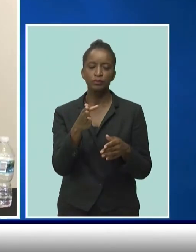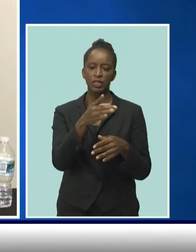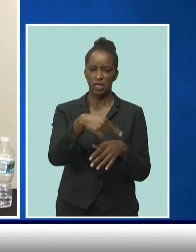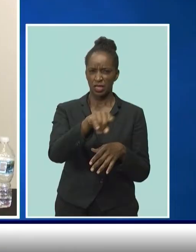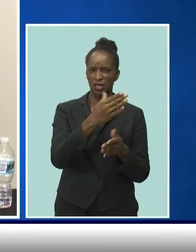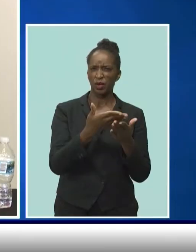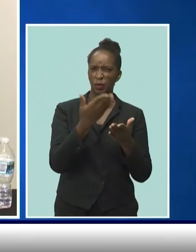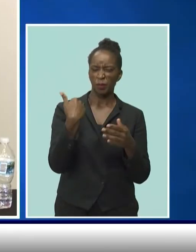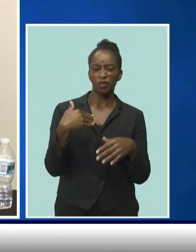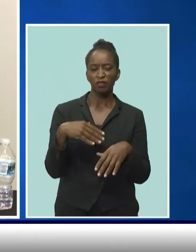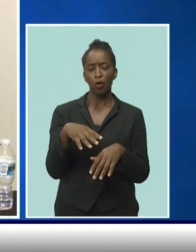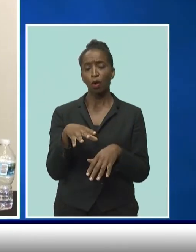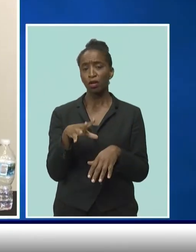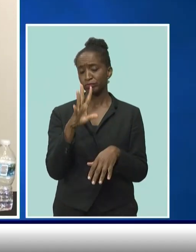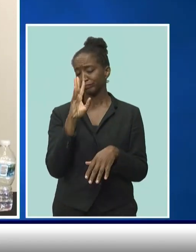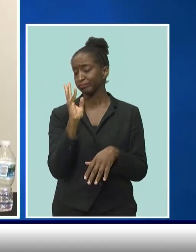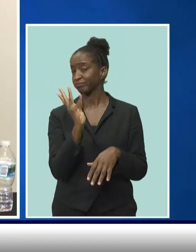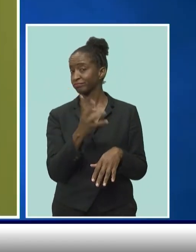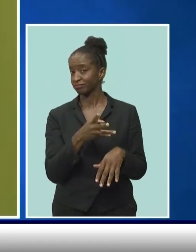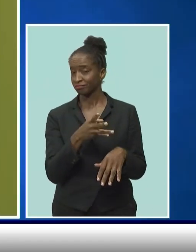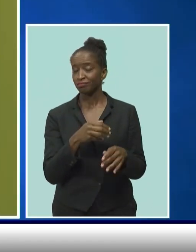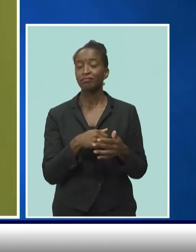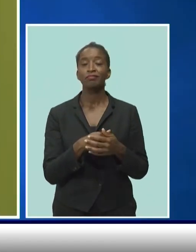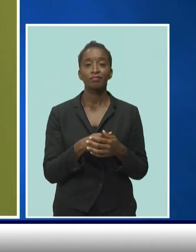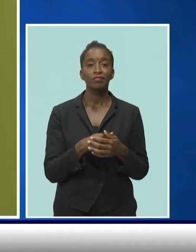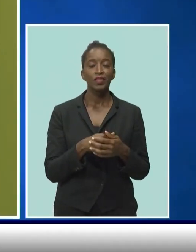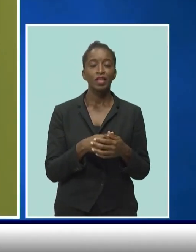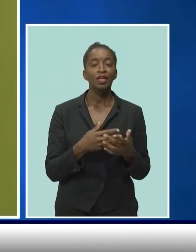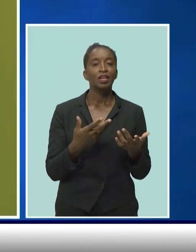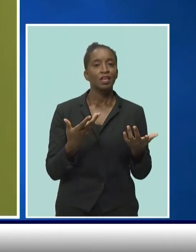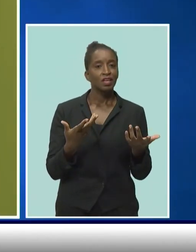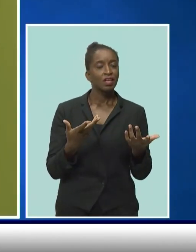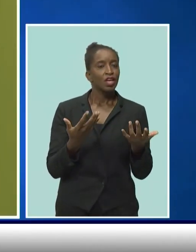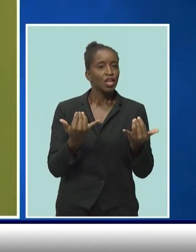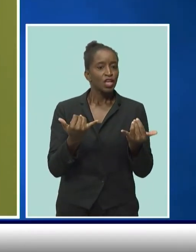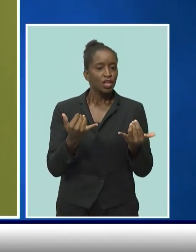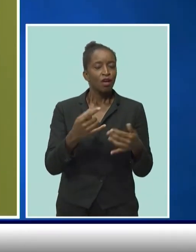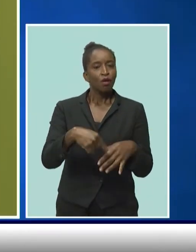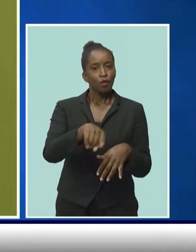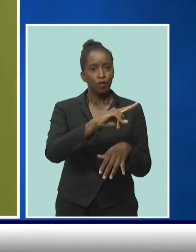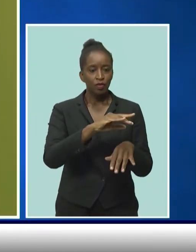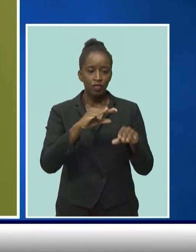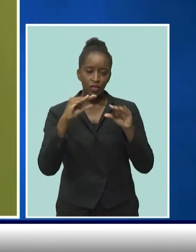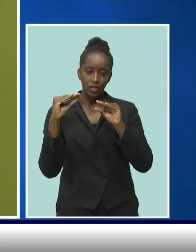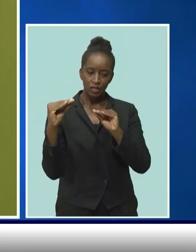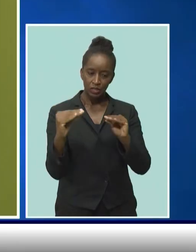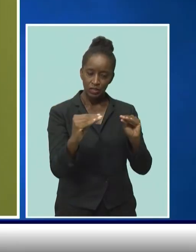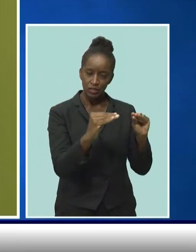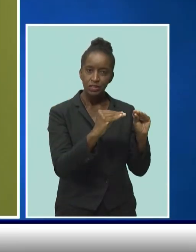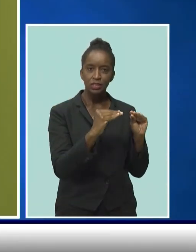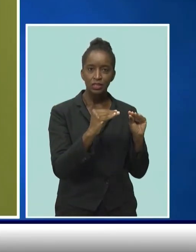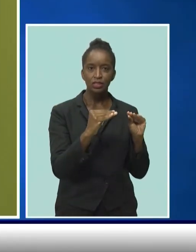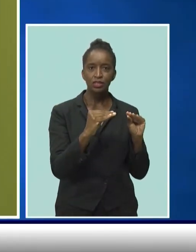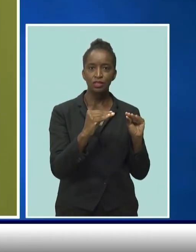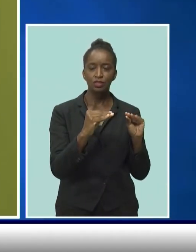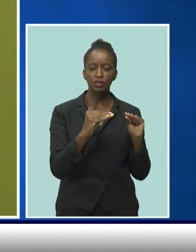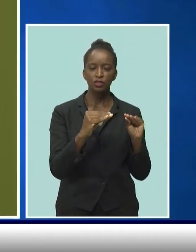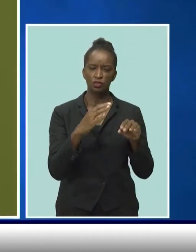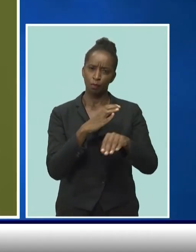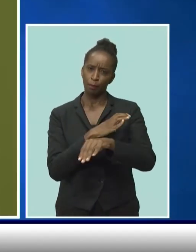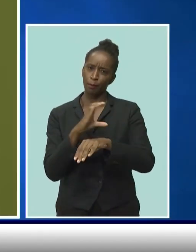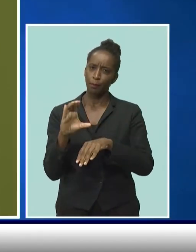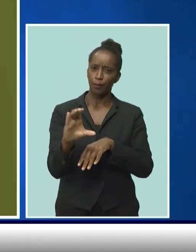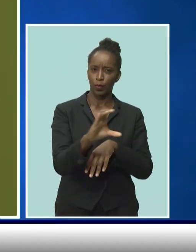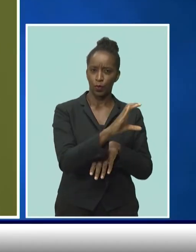about empowering and educating those people who were previously disrespected. Business